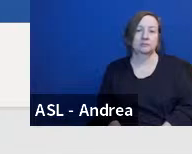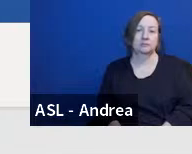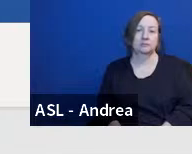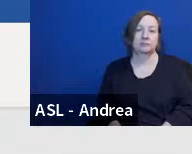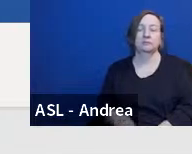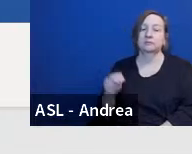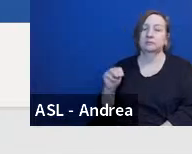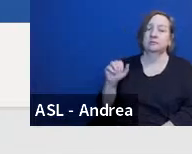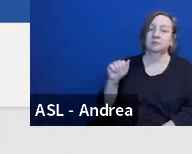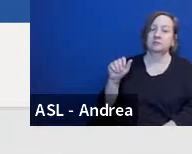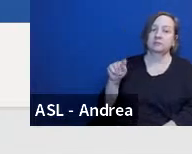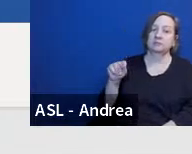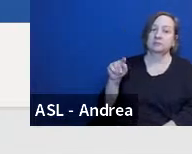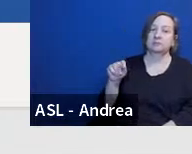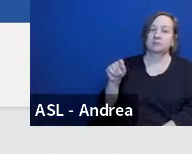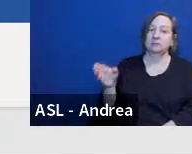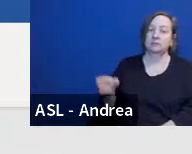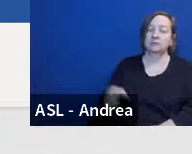Matt?